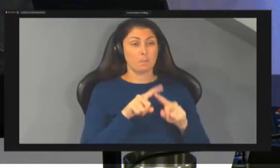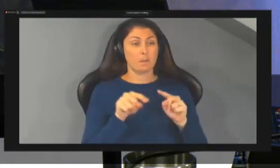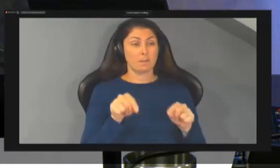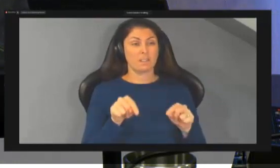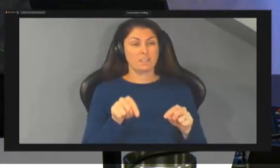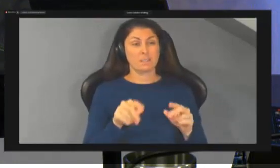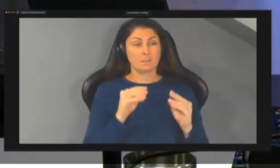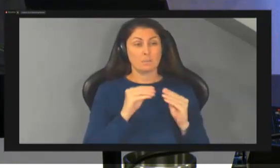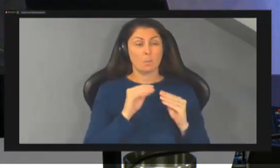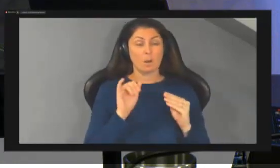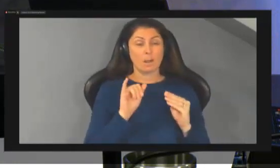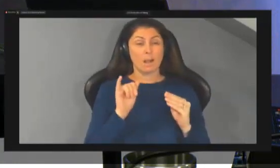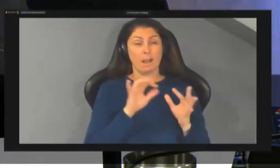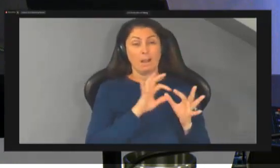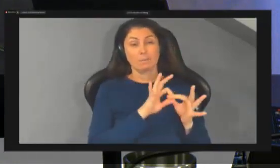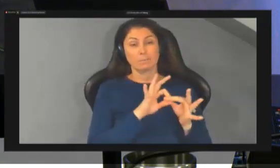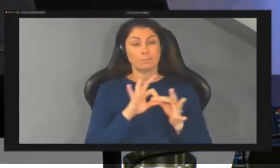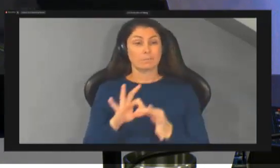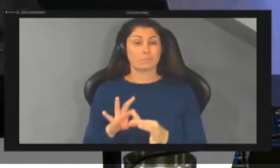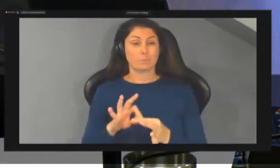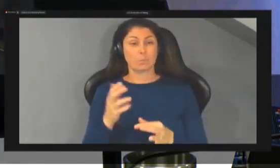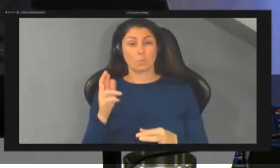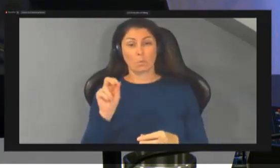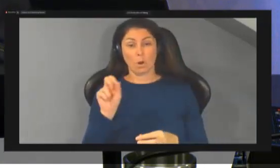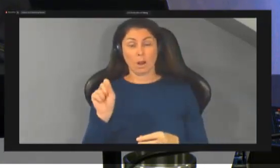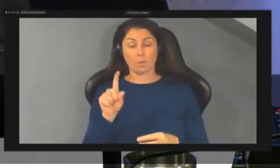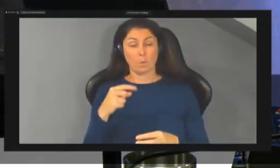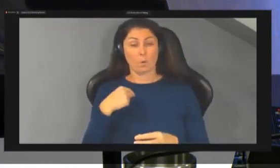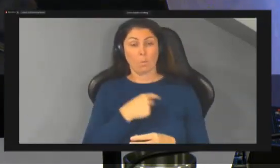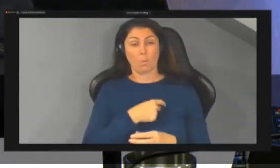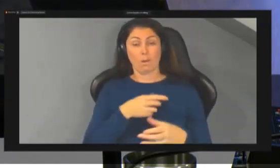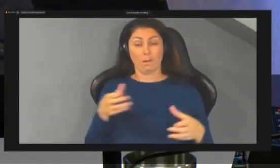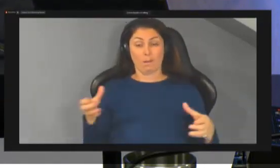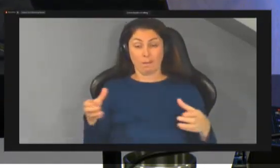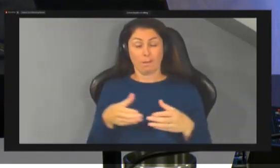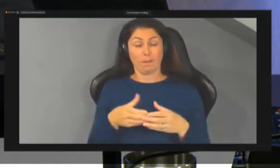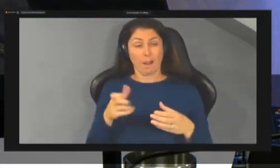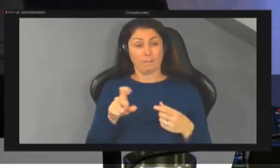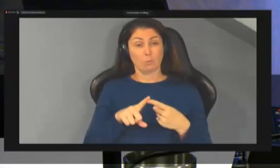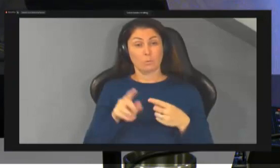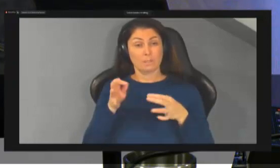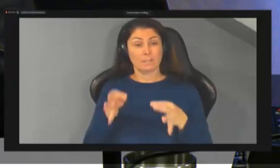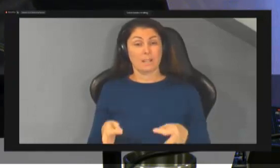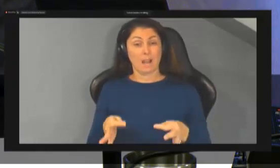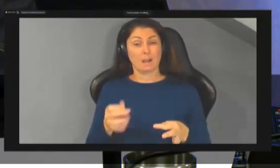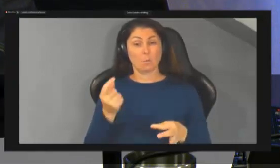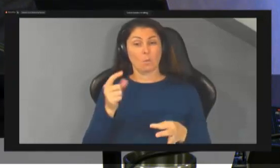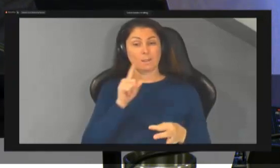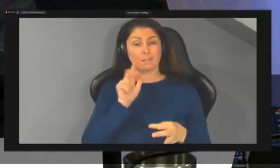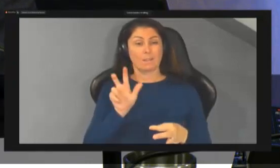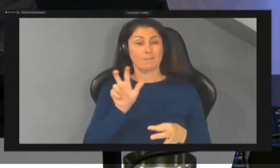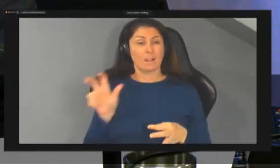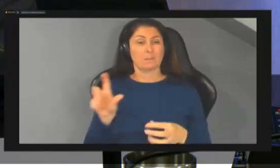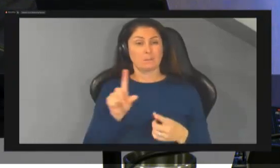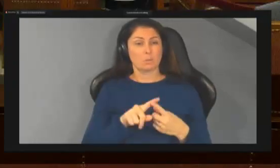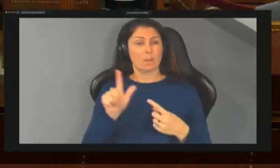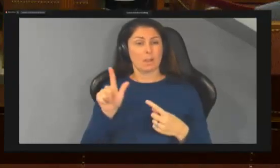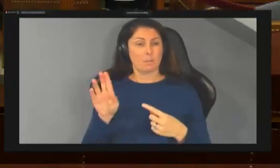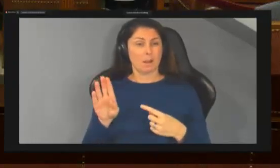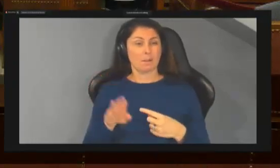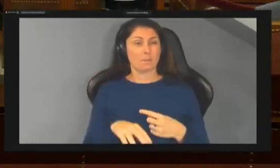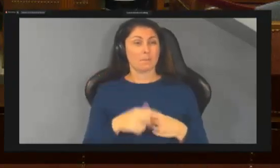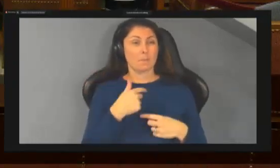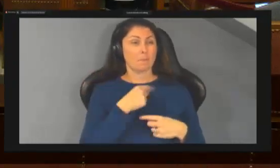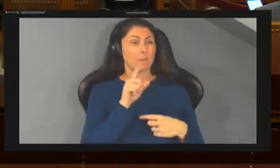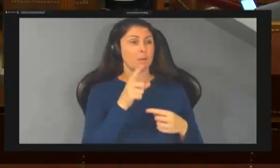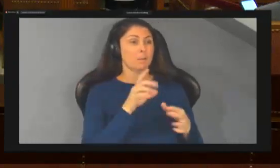a bridge to get where Councilman Krause, where you, where we collectively as a body have to decide what's the investment into the land bank. I'm just going to say something